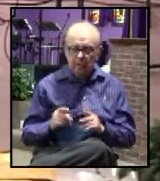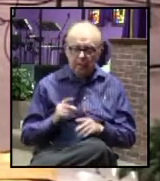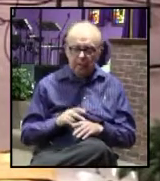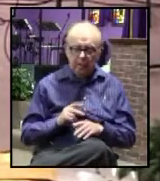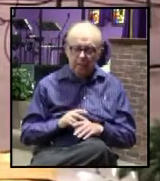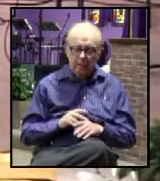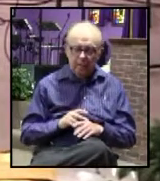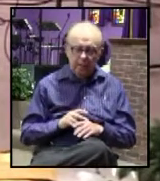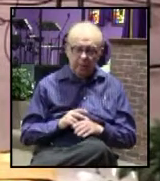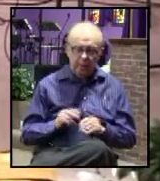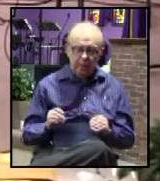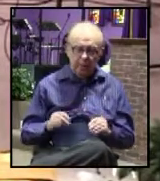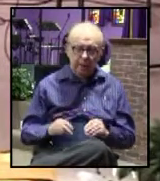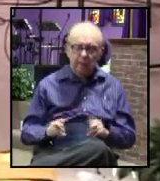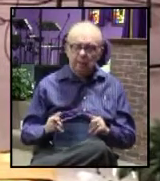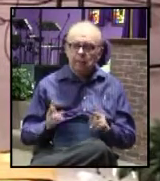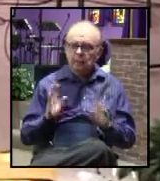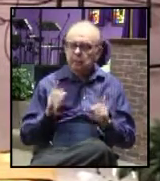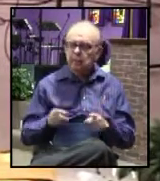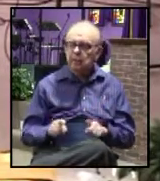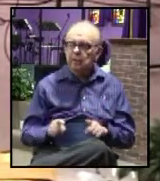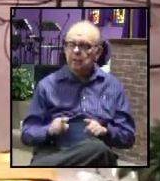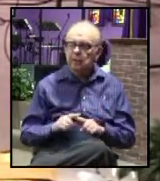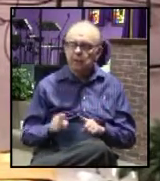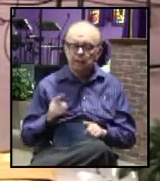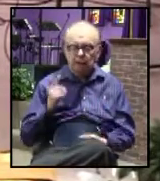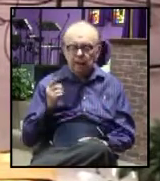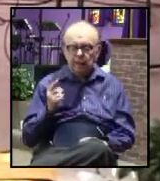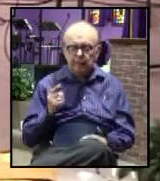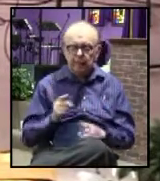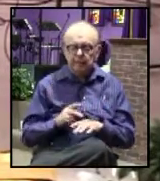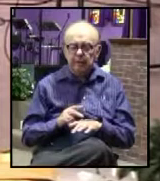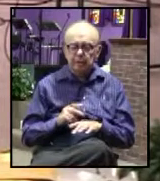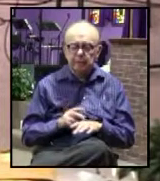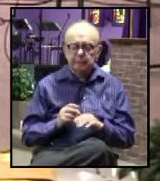response was, no way is this going to happen. But I think that Peter